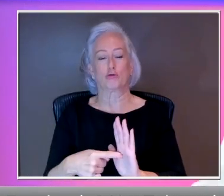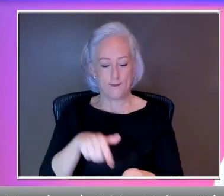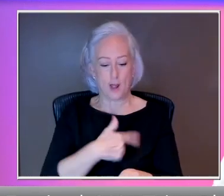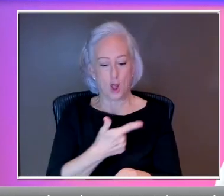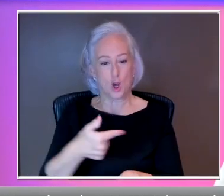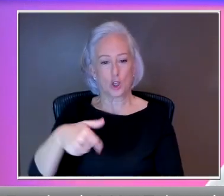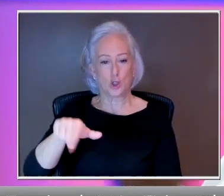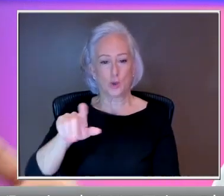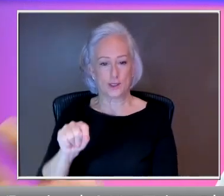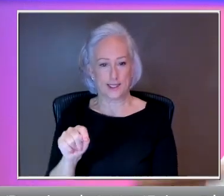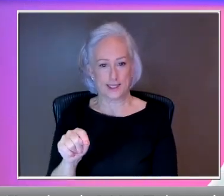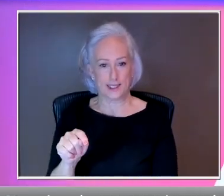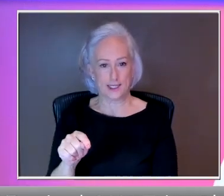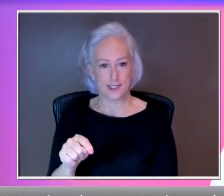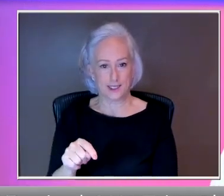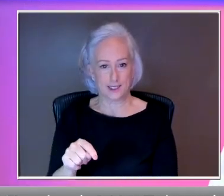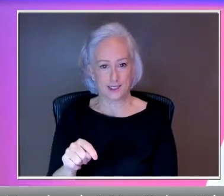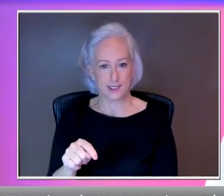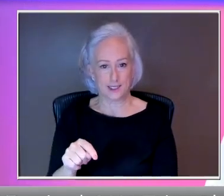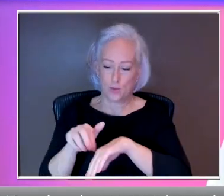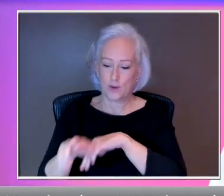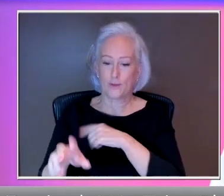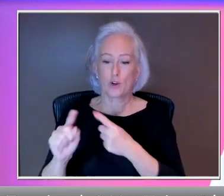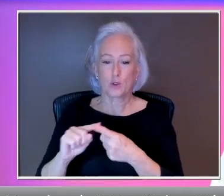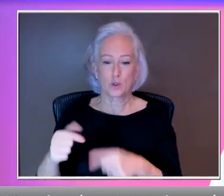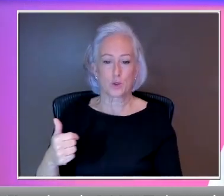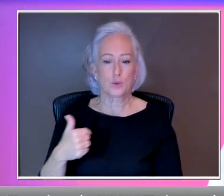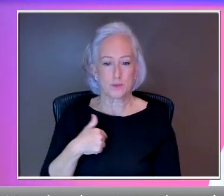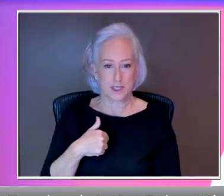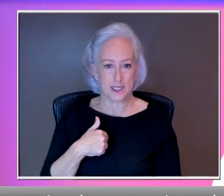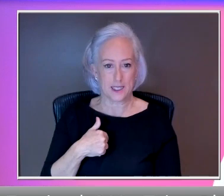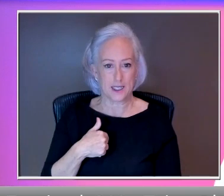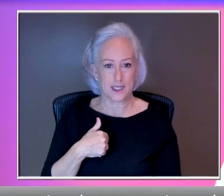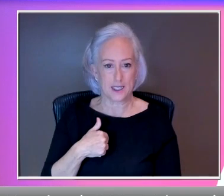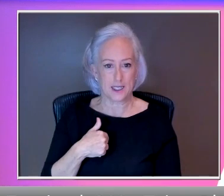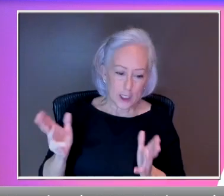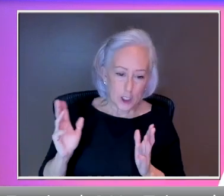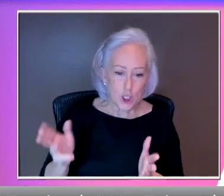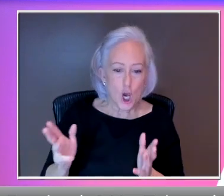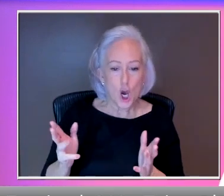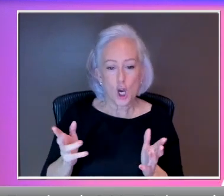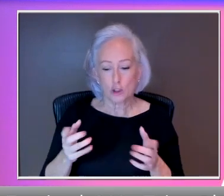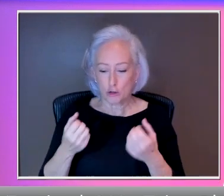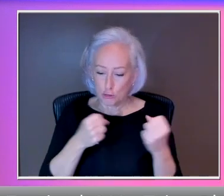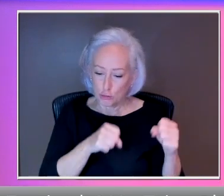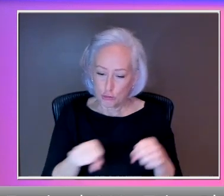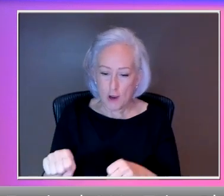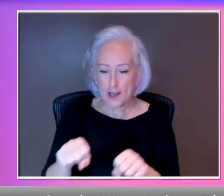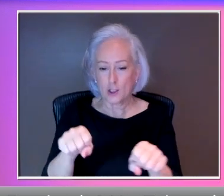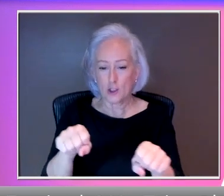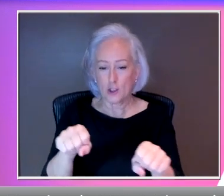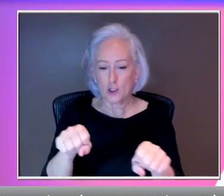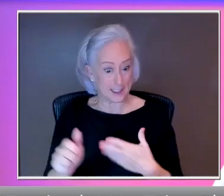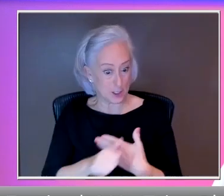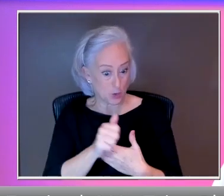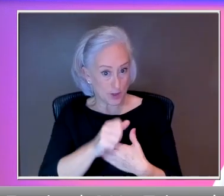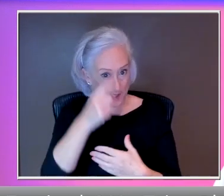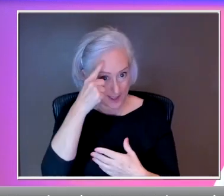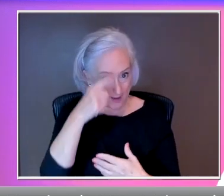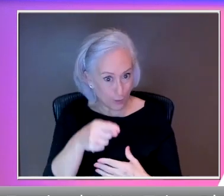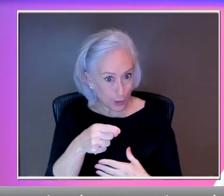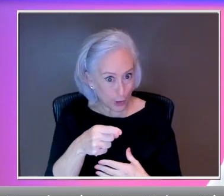time, you get the referral to me, and we start talking and stratifying how risky that QTC is. Is it real? Is